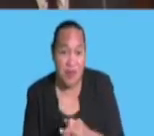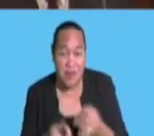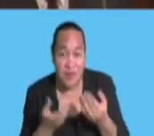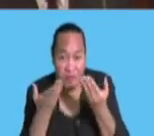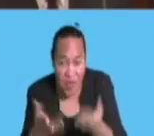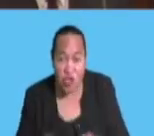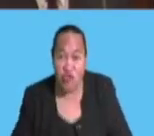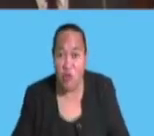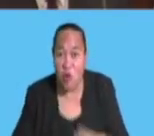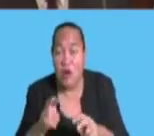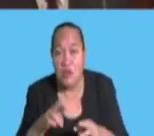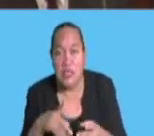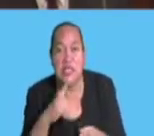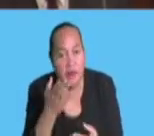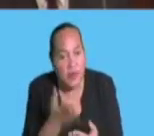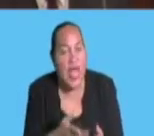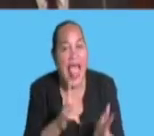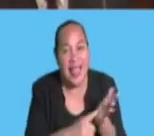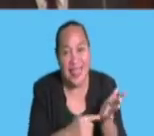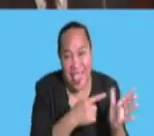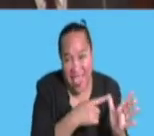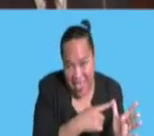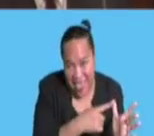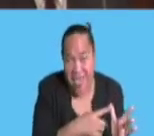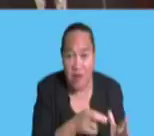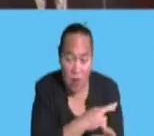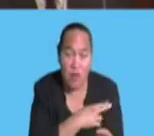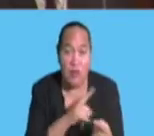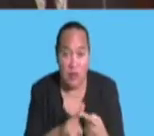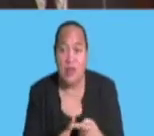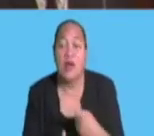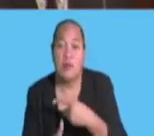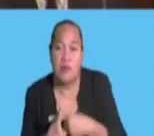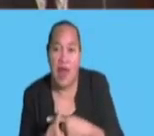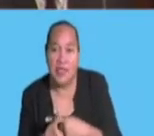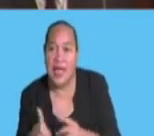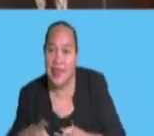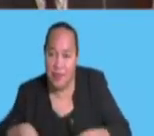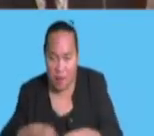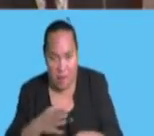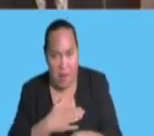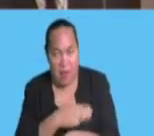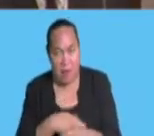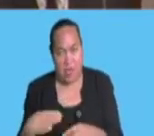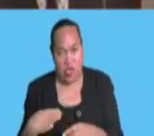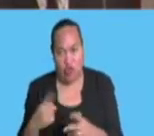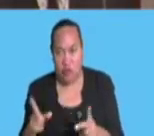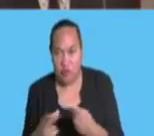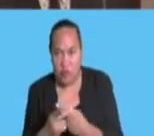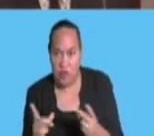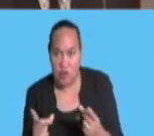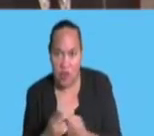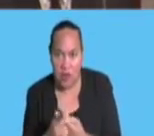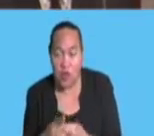all Fijians is divided between the Fiji Roads Authority, the Land Transport Authority, and the Department of Transport and my ministry. This is through the provision of an